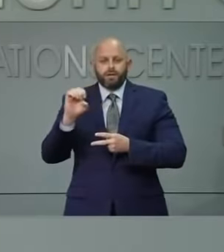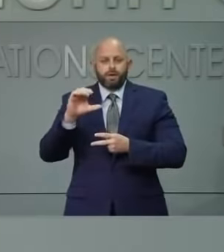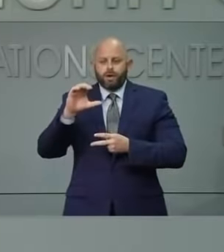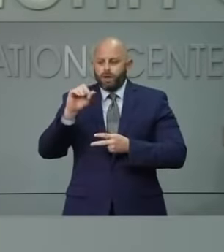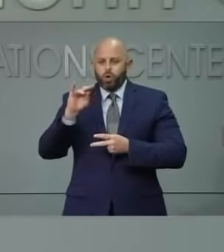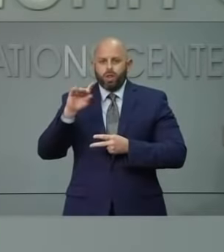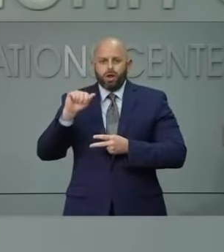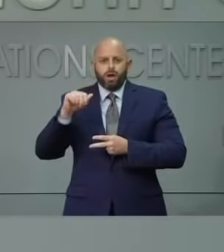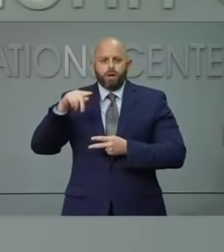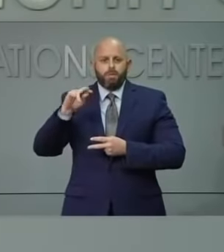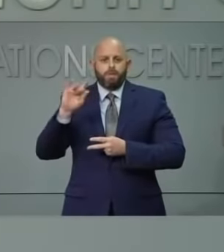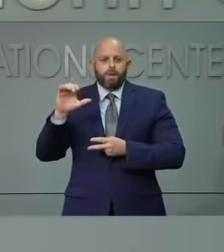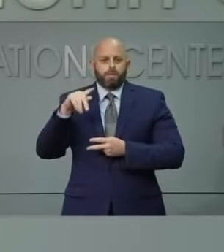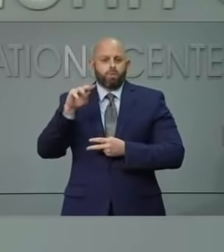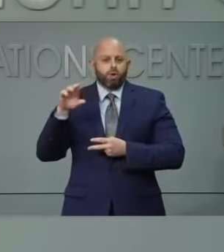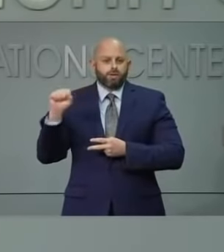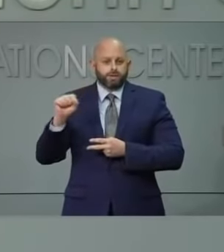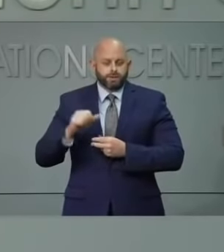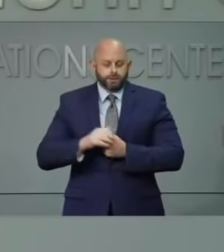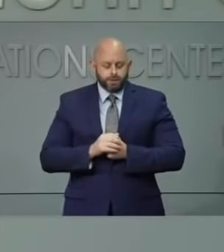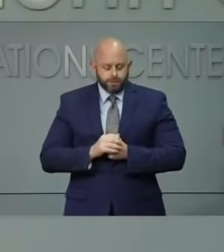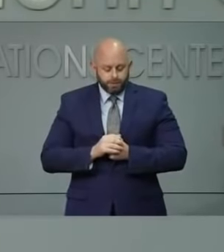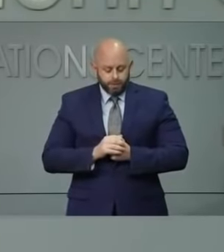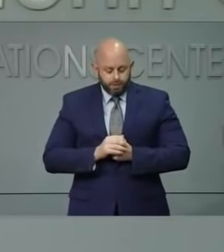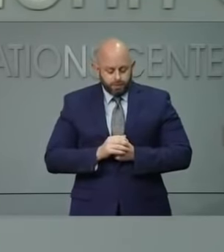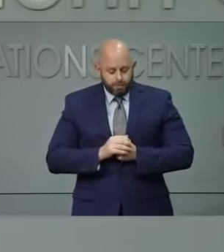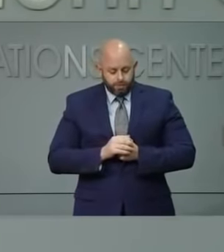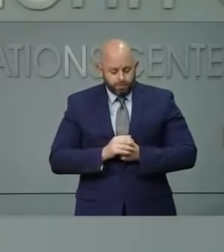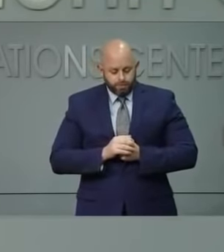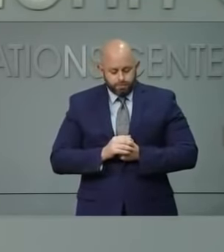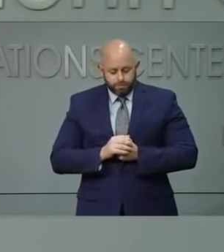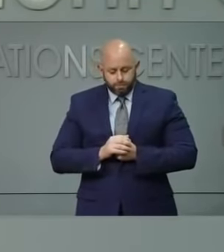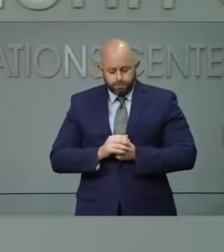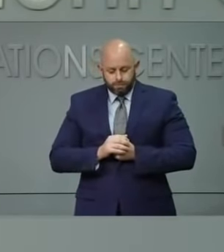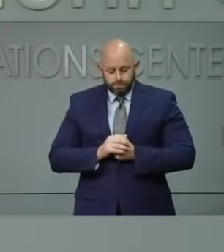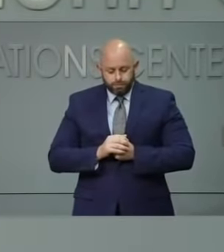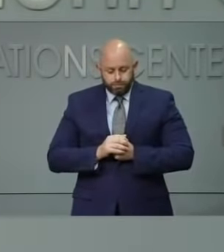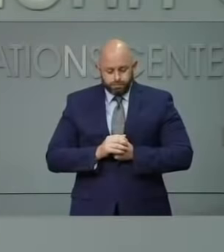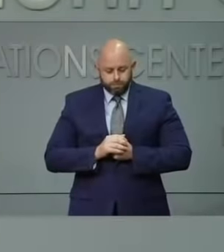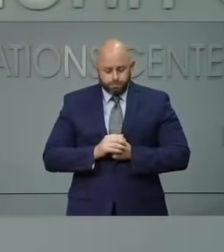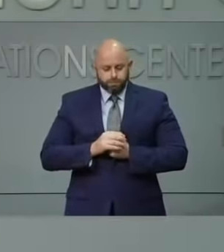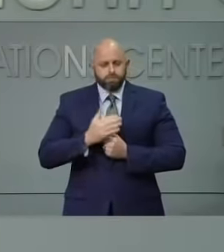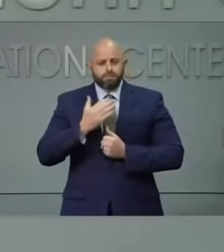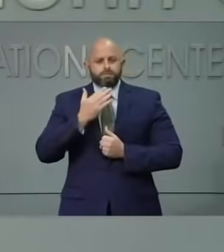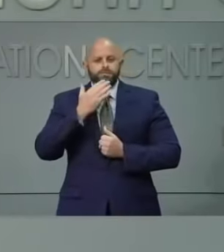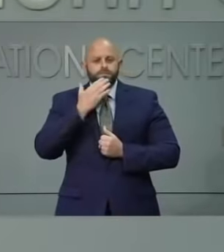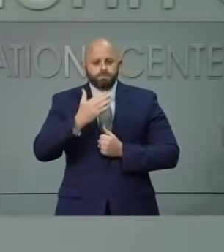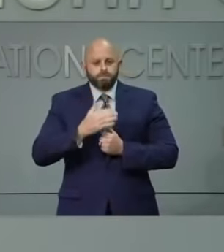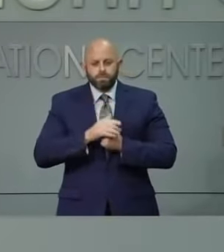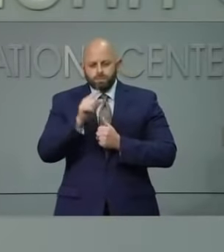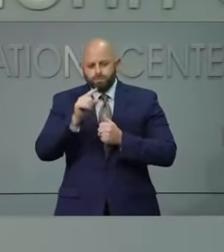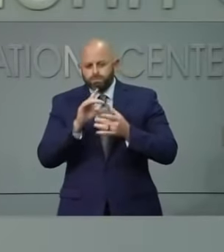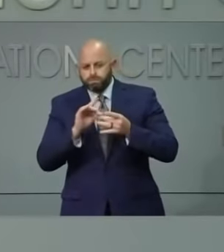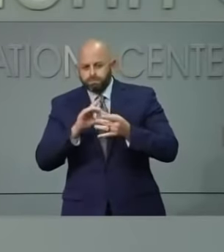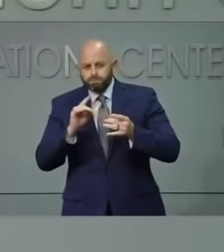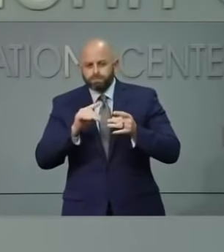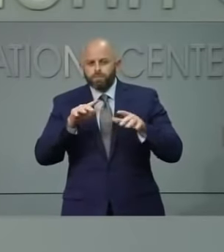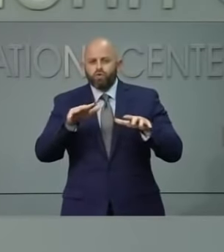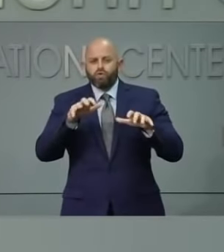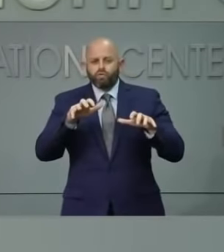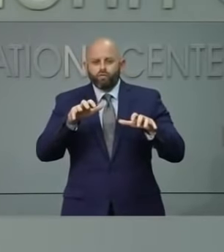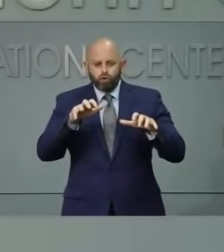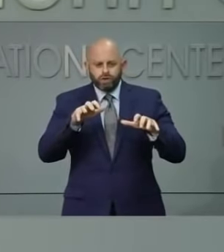Thank you for that. I'm just wondering, we've seen in other states freezer use and storage facilities